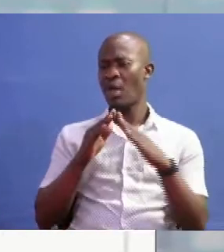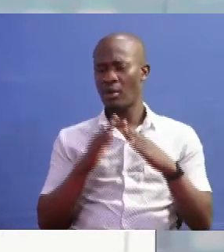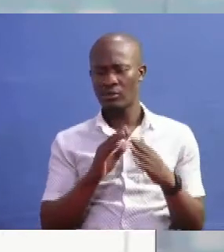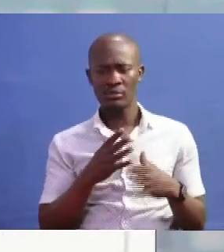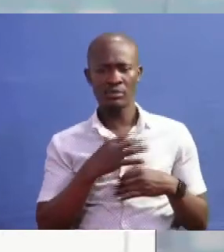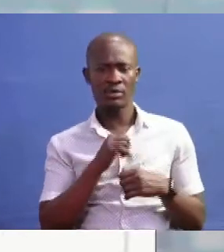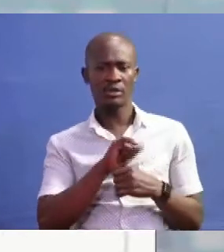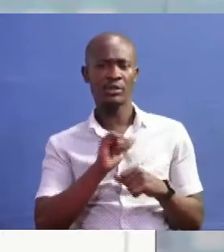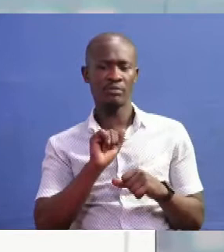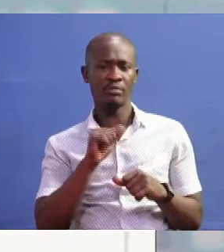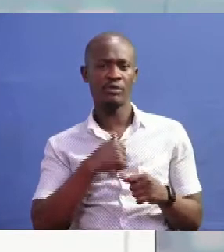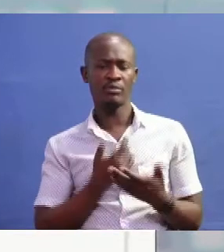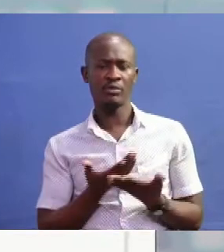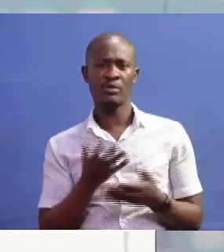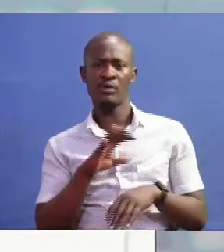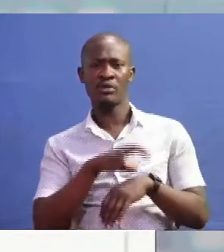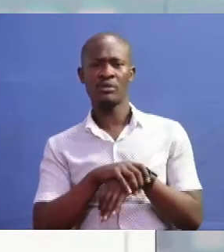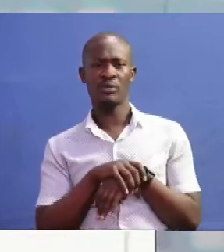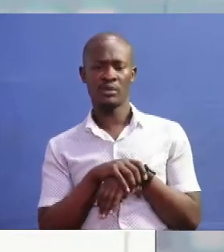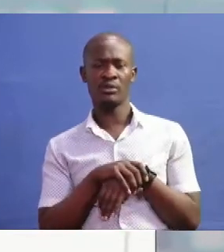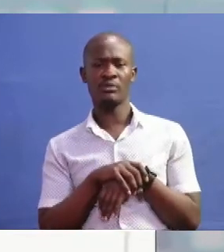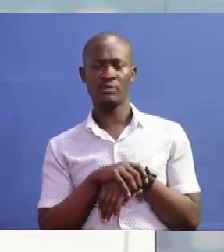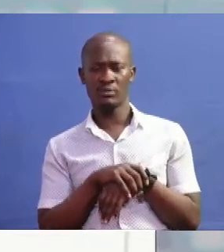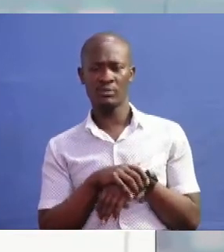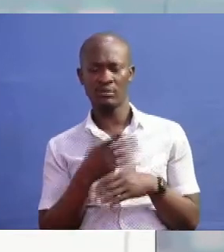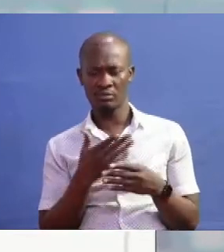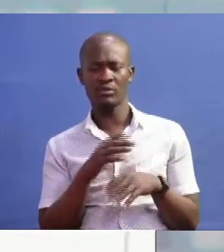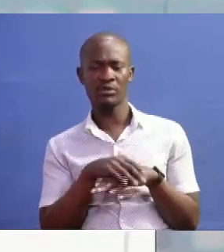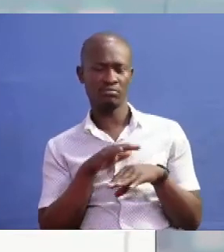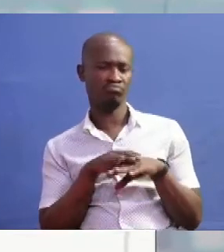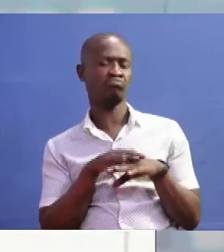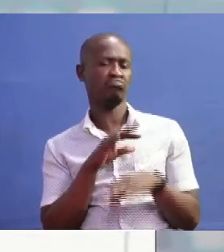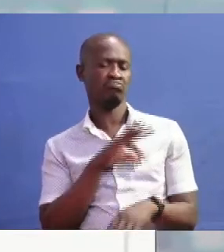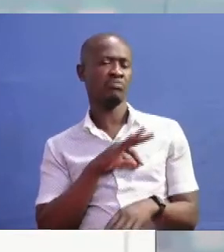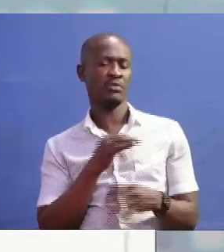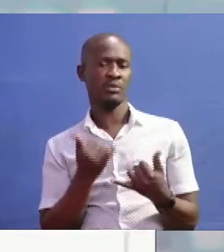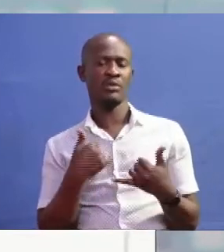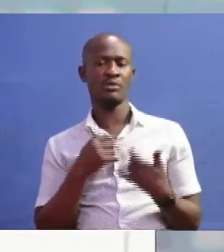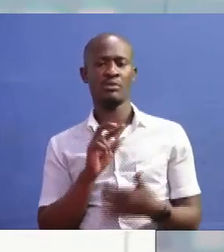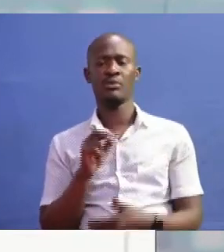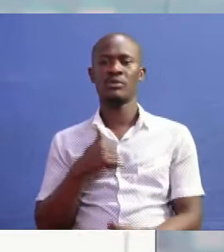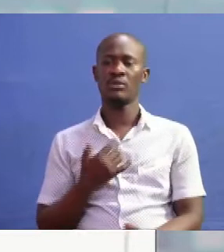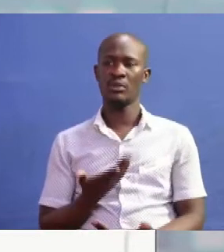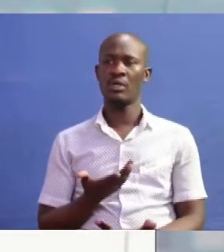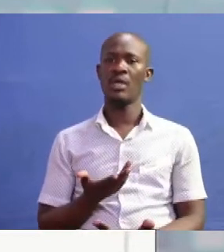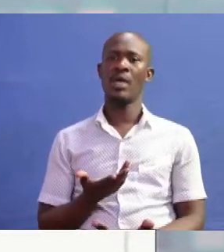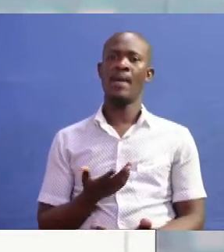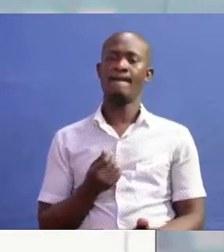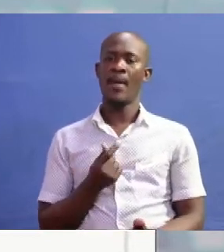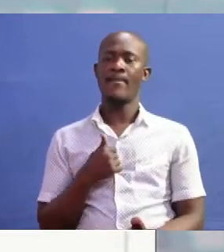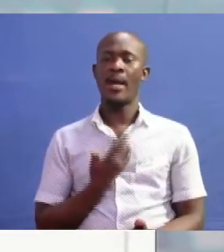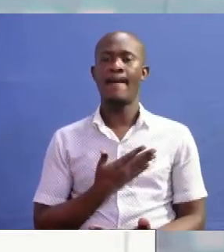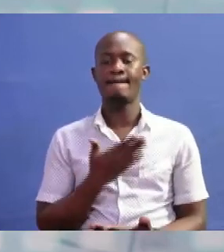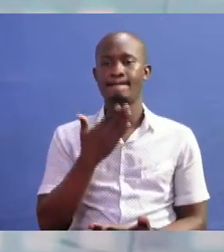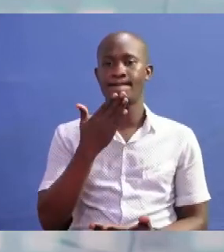That way you are also able to get quite a good return. And currently, if you look at maybe the return that money market funds